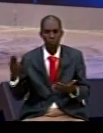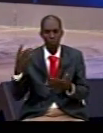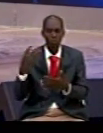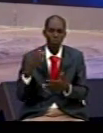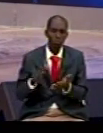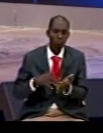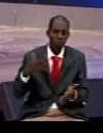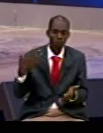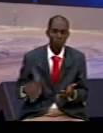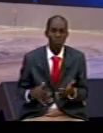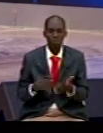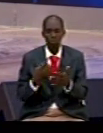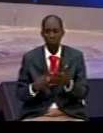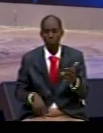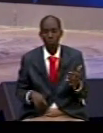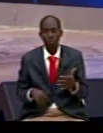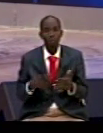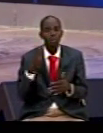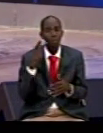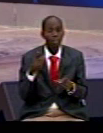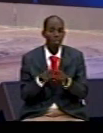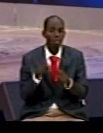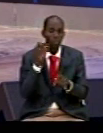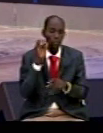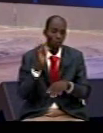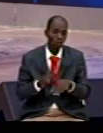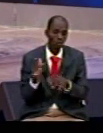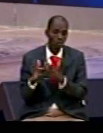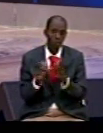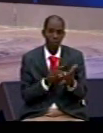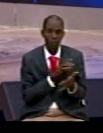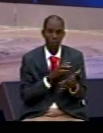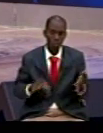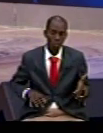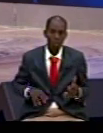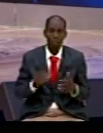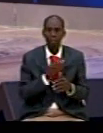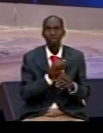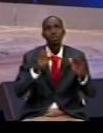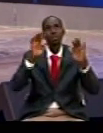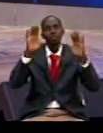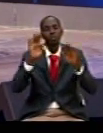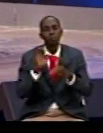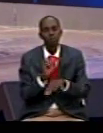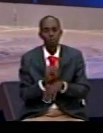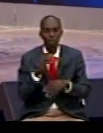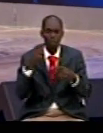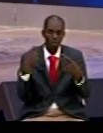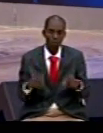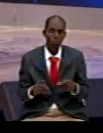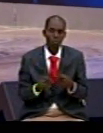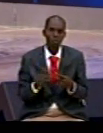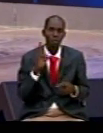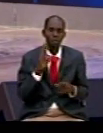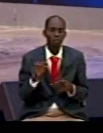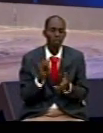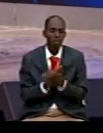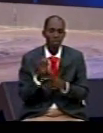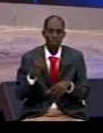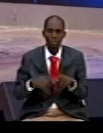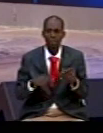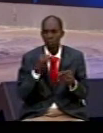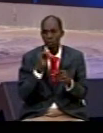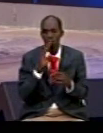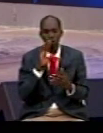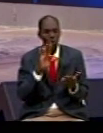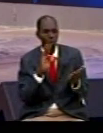she turn Jesus Christ? A miracle happened incomparable to anything that can ever happen in